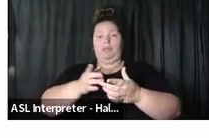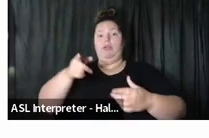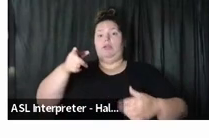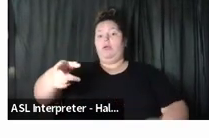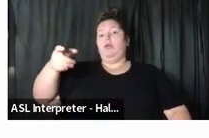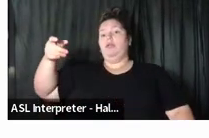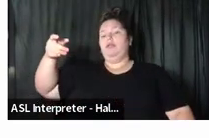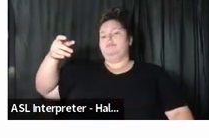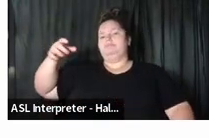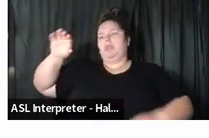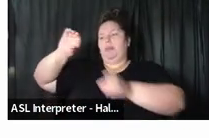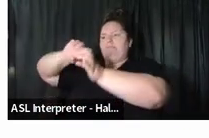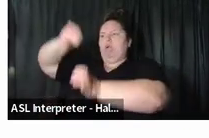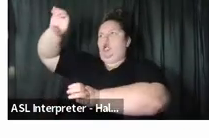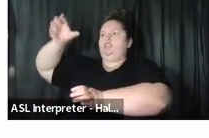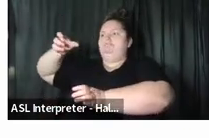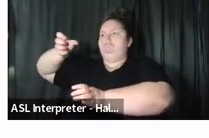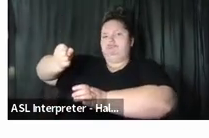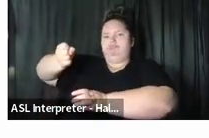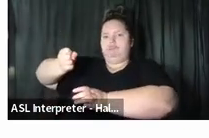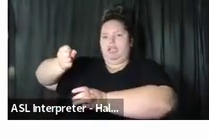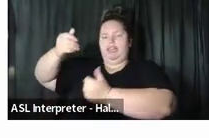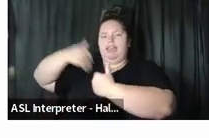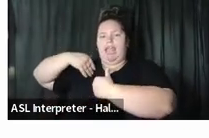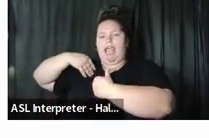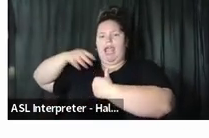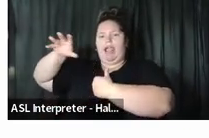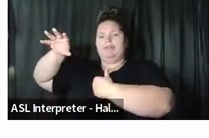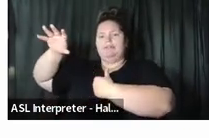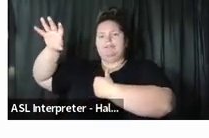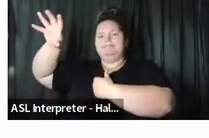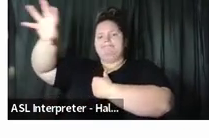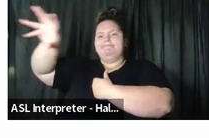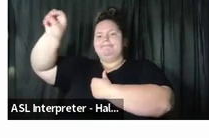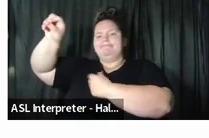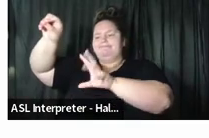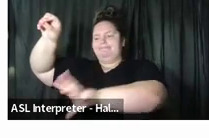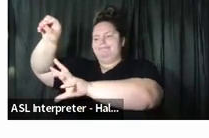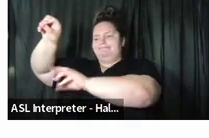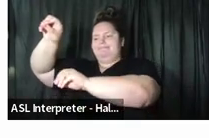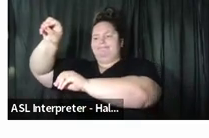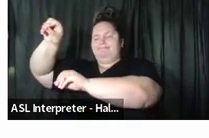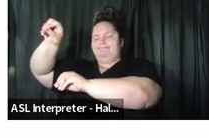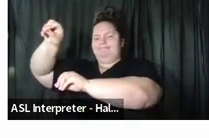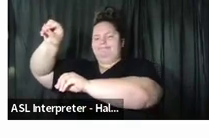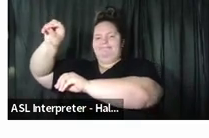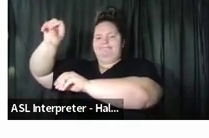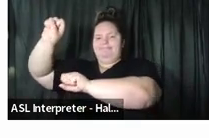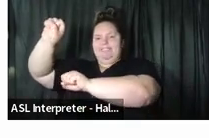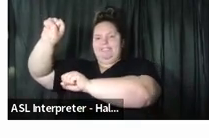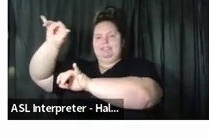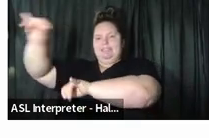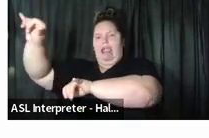have like suction cups that you can add to the bathtub or shower that, or near the